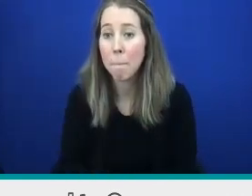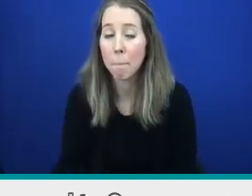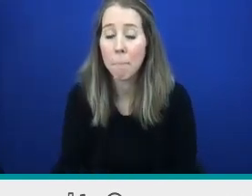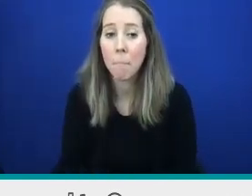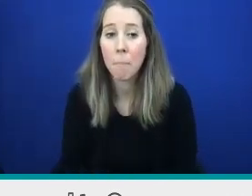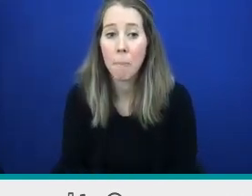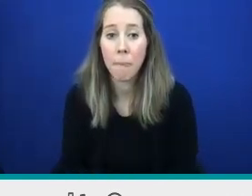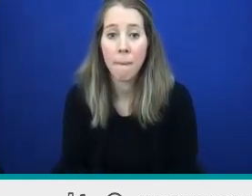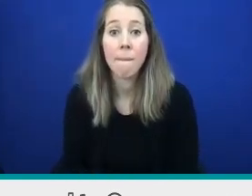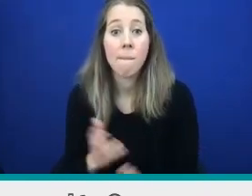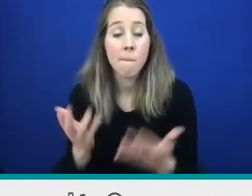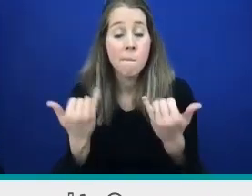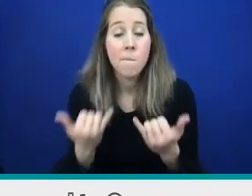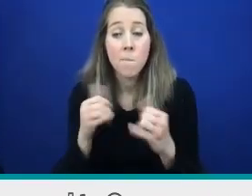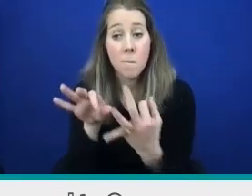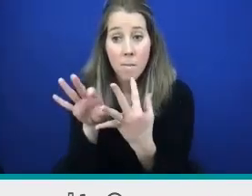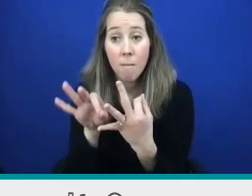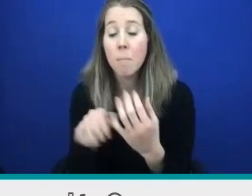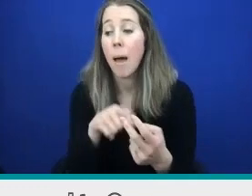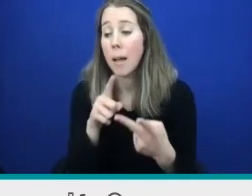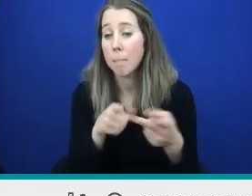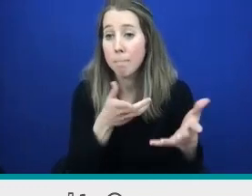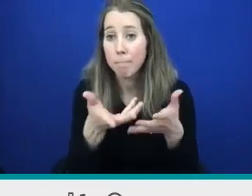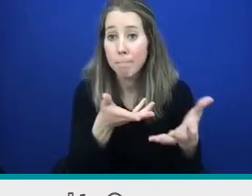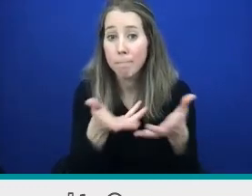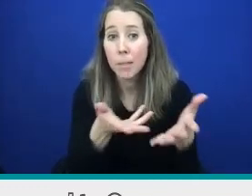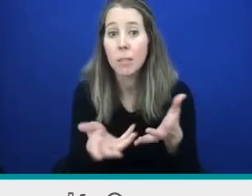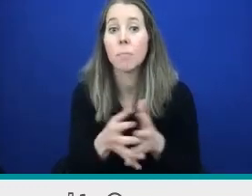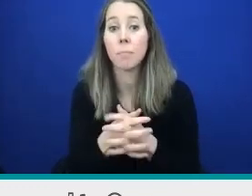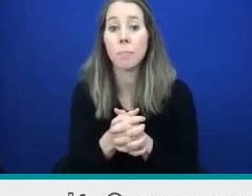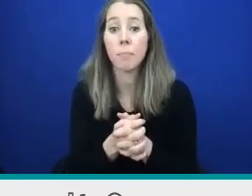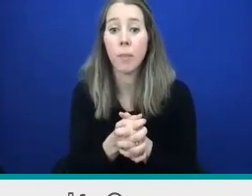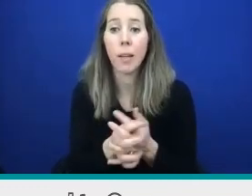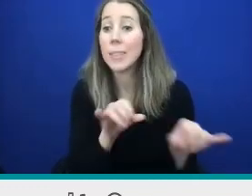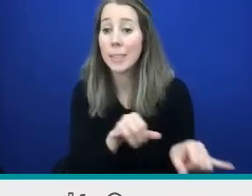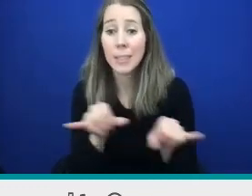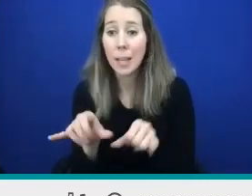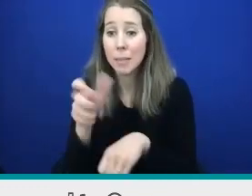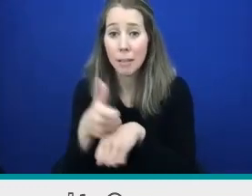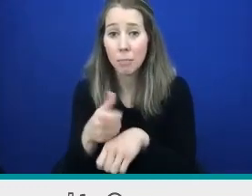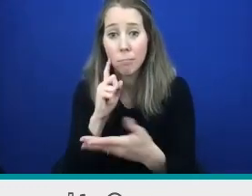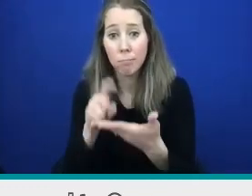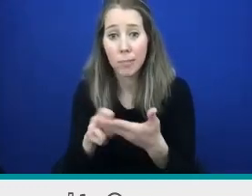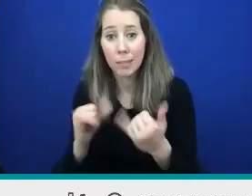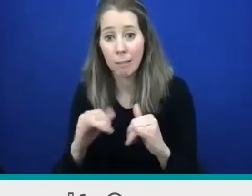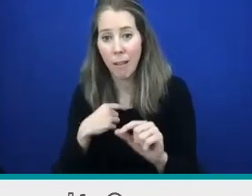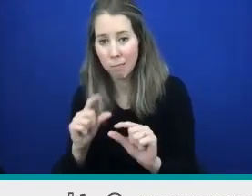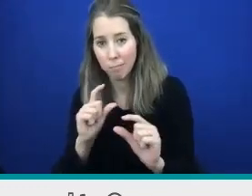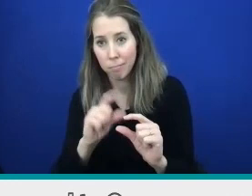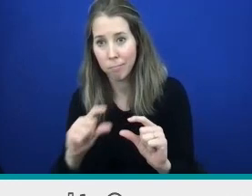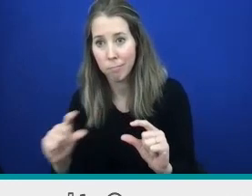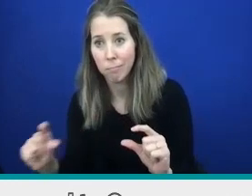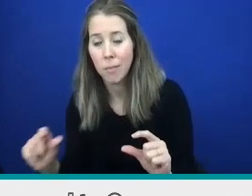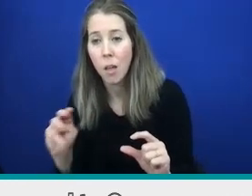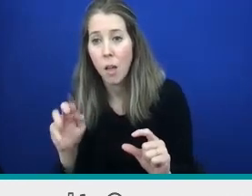In terms of feedback, in terms of interaction, it will be the same. You'll notice I still have my markers. I have the feedback